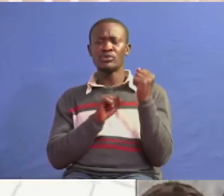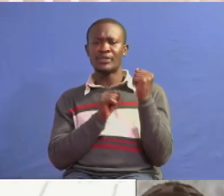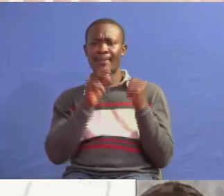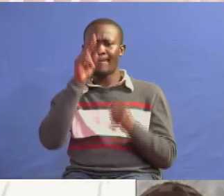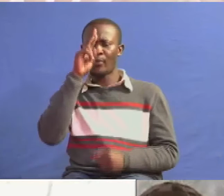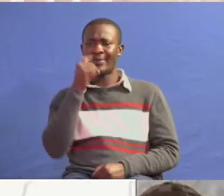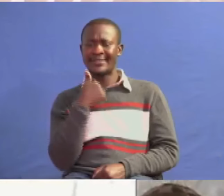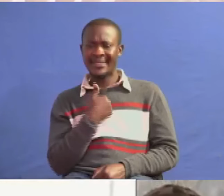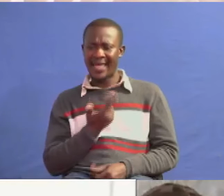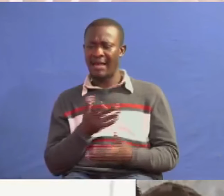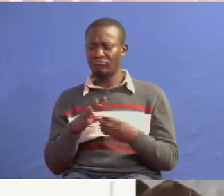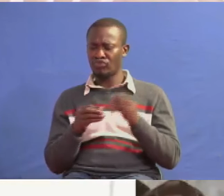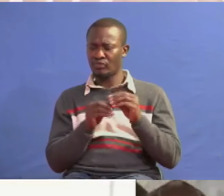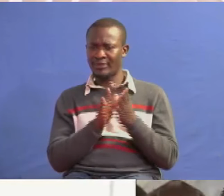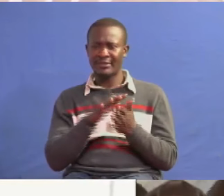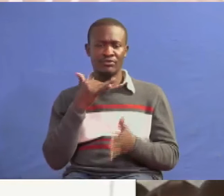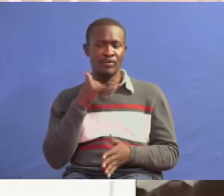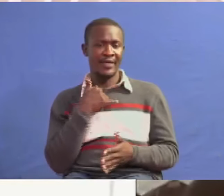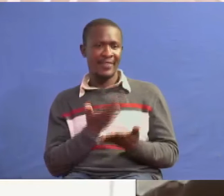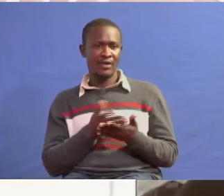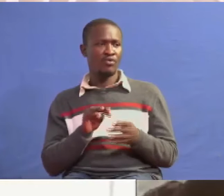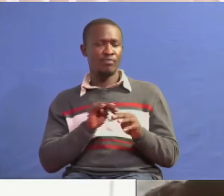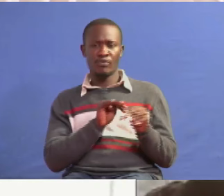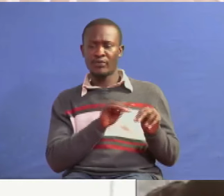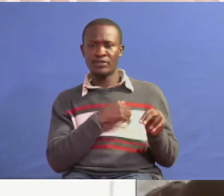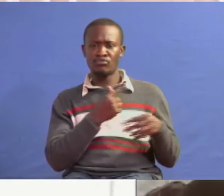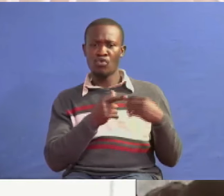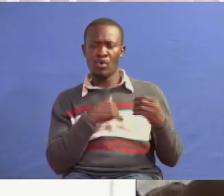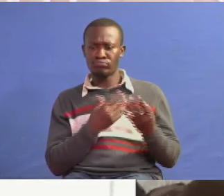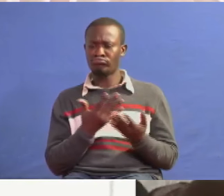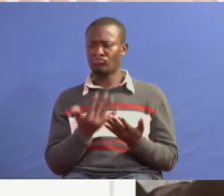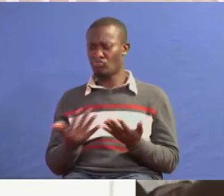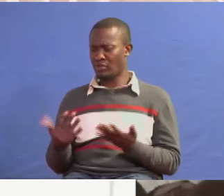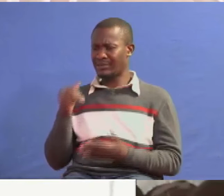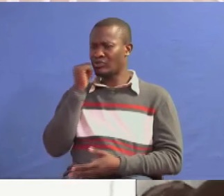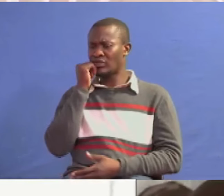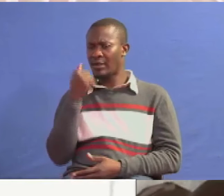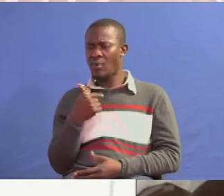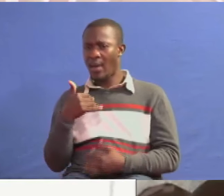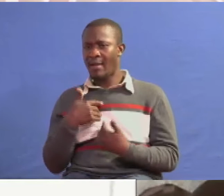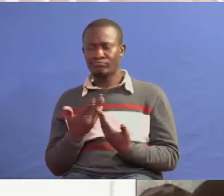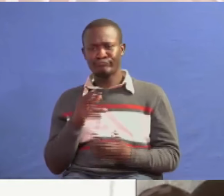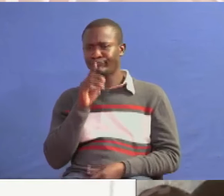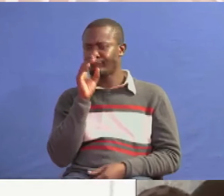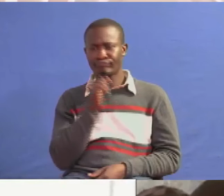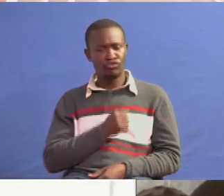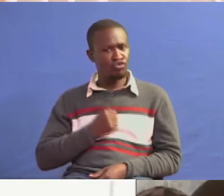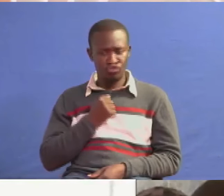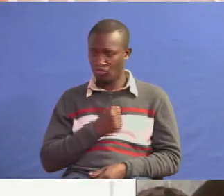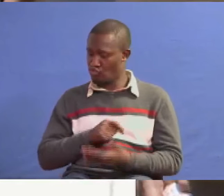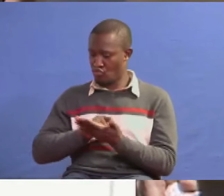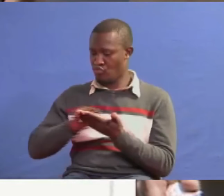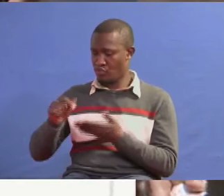kwamba mimi natekeleza uhalifu nitapigwa transfer nipeleke mgonjwa kwa liko nyingine, tunawaambia pole sana. Unafutwa